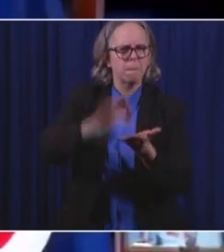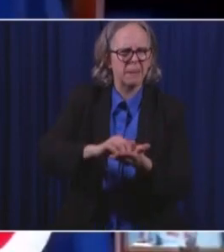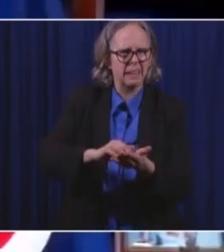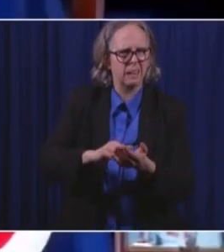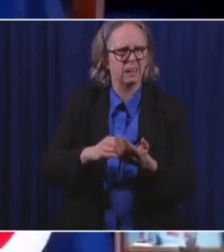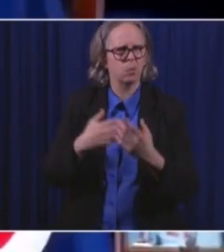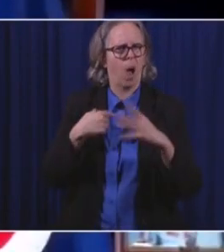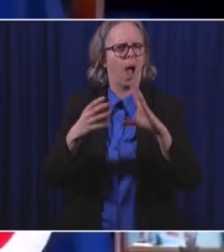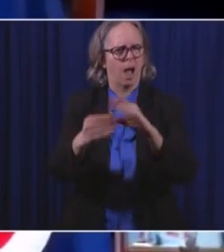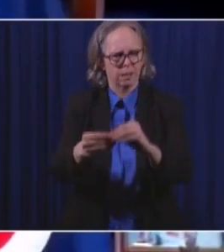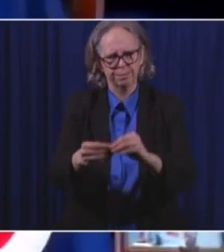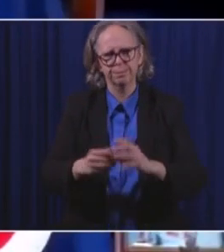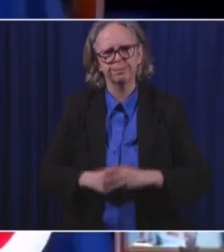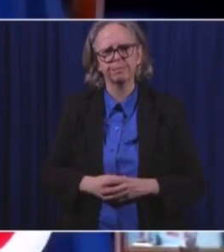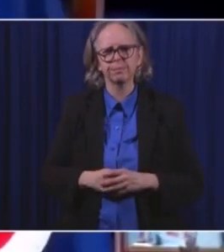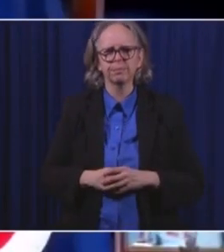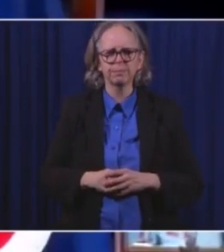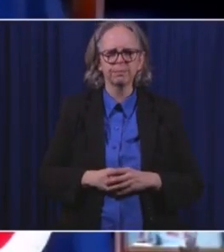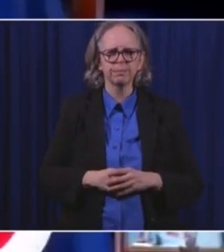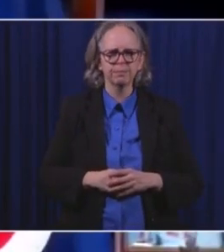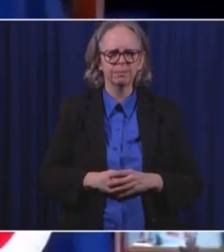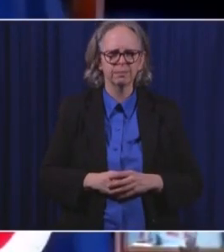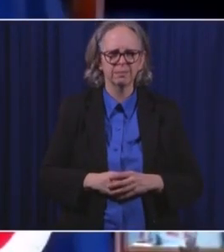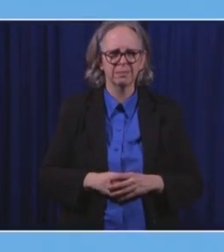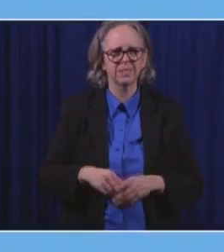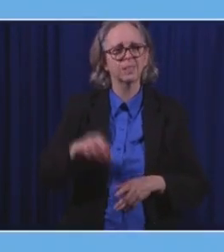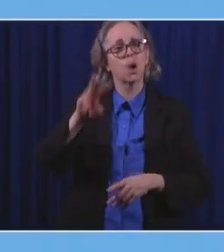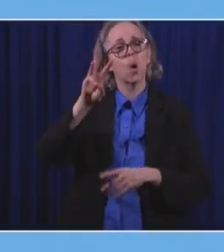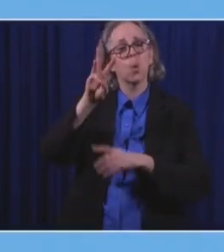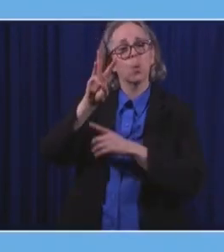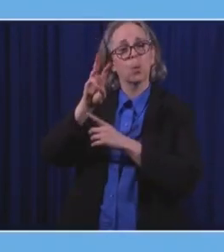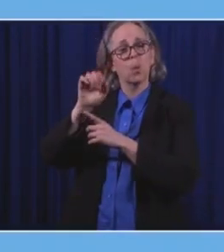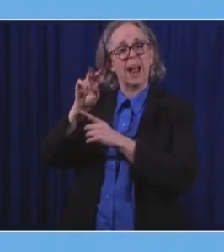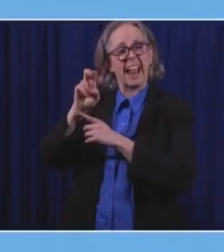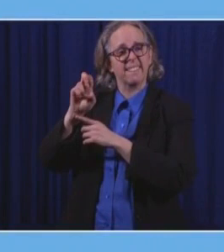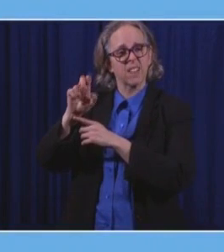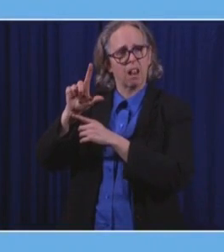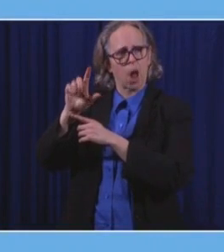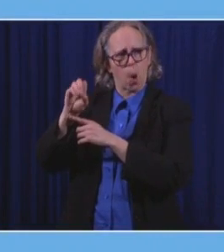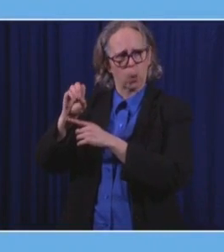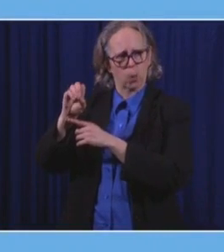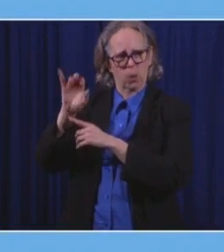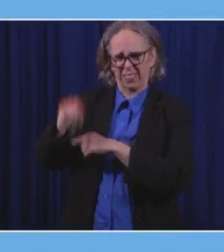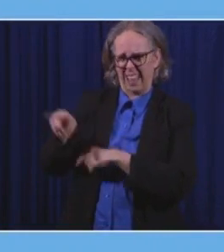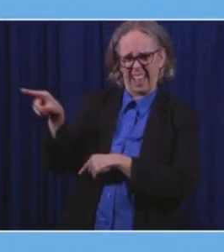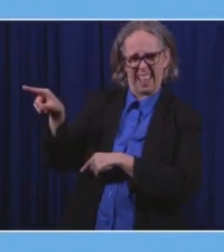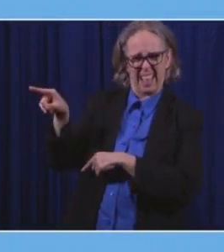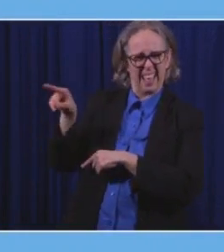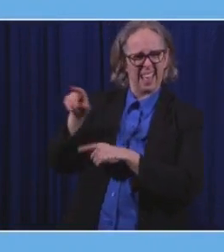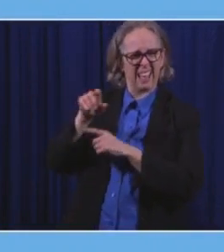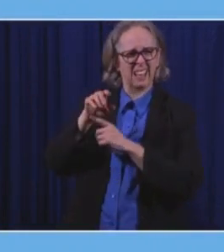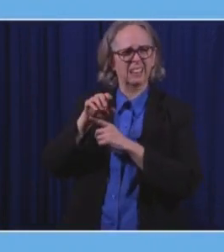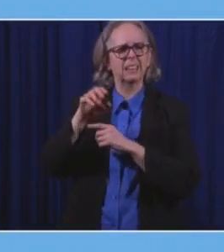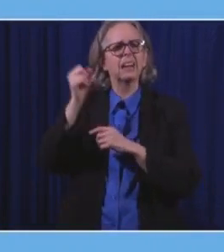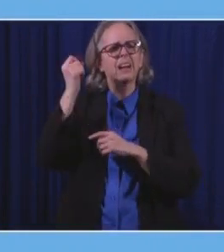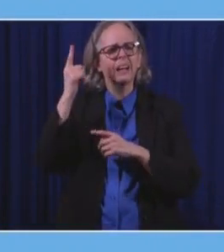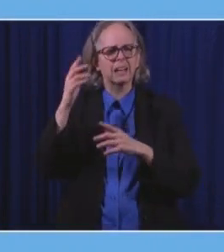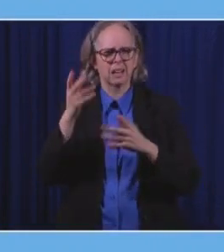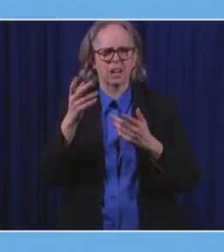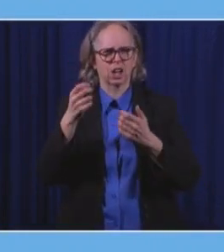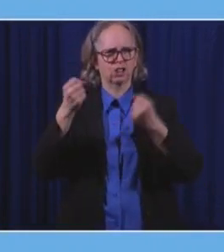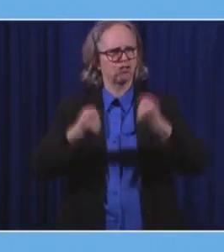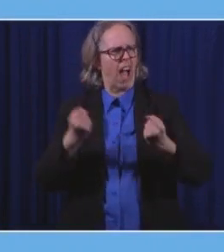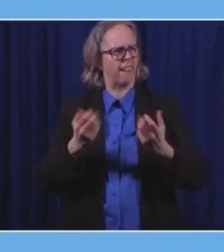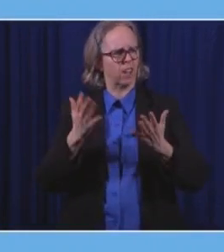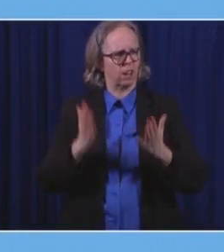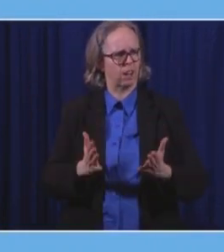company Waymo. And what is Waymo? Waymo is a self-driving car technology company that was created by Google. They picked the Transportation